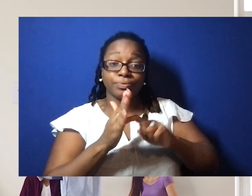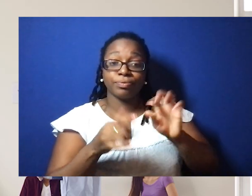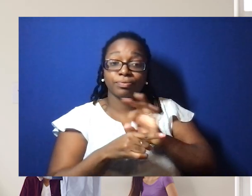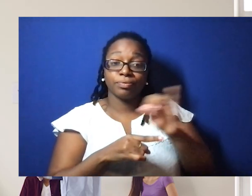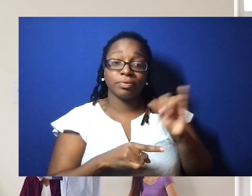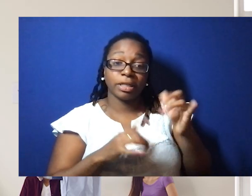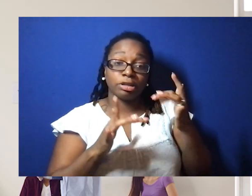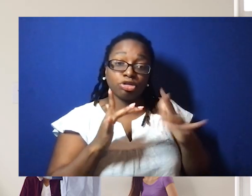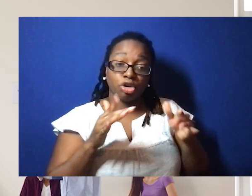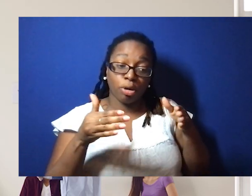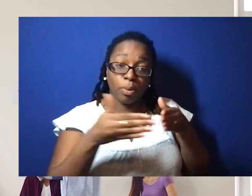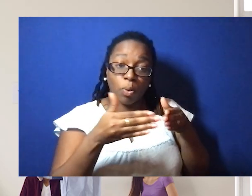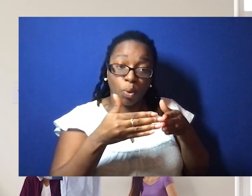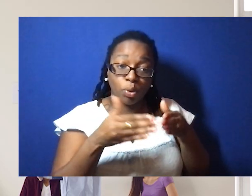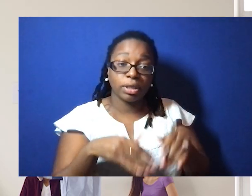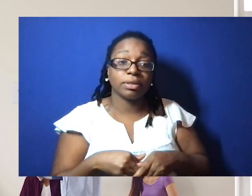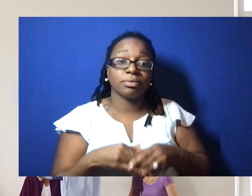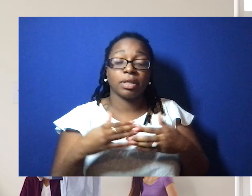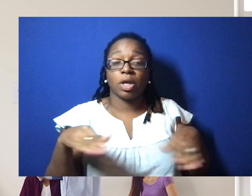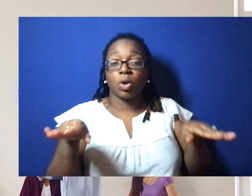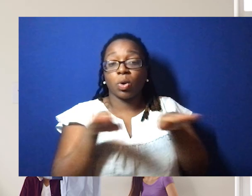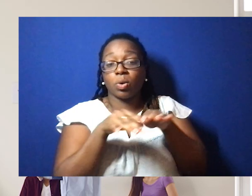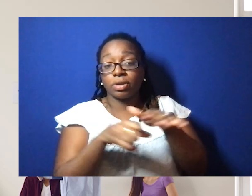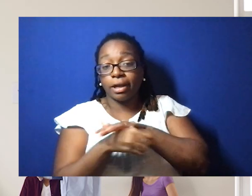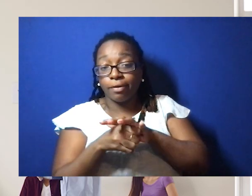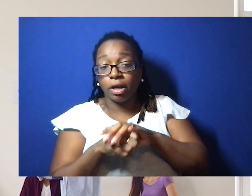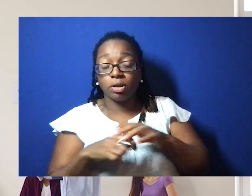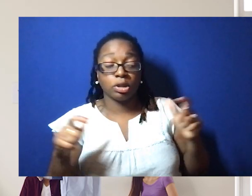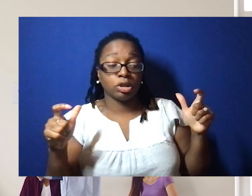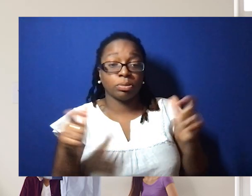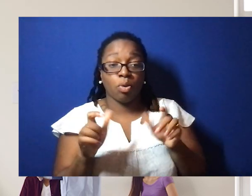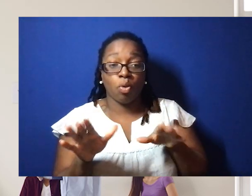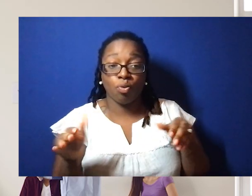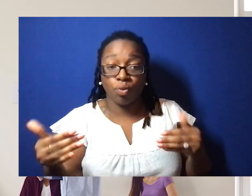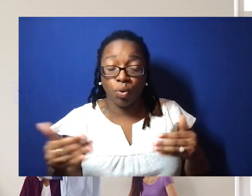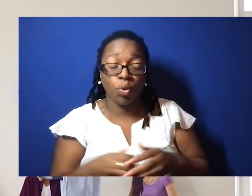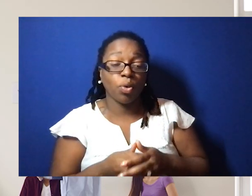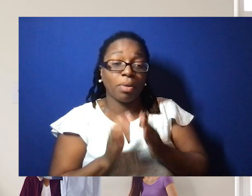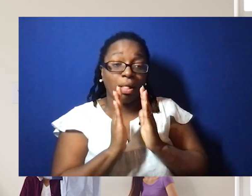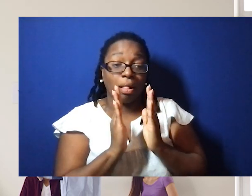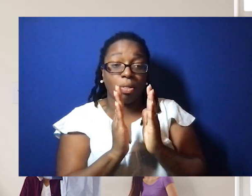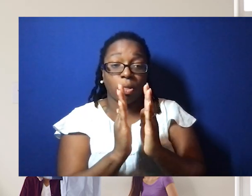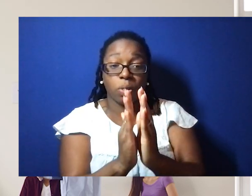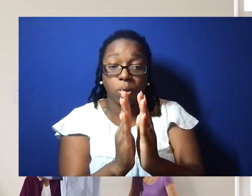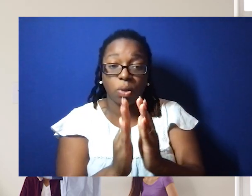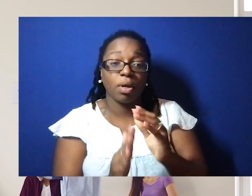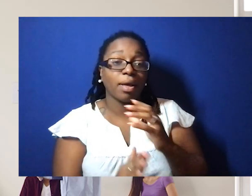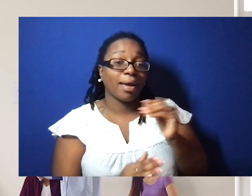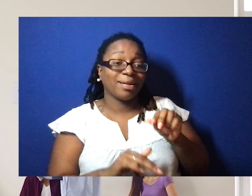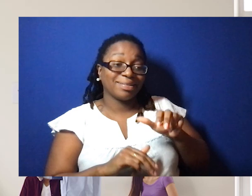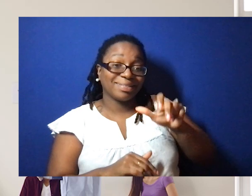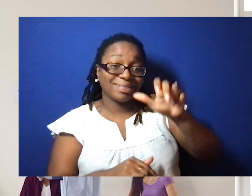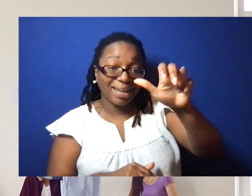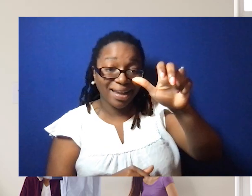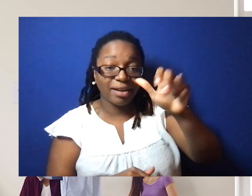that features such as sharp corners, closed off spaces, smaller tight rooms, slim pathways, and